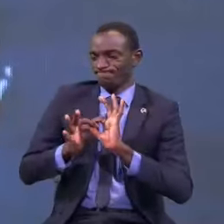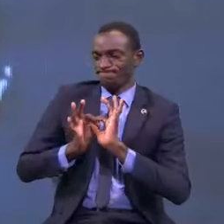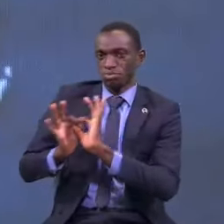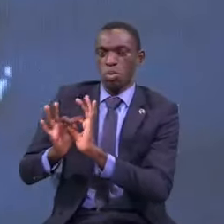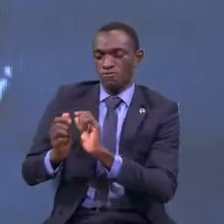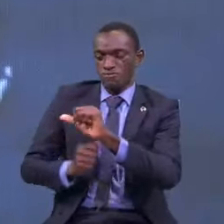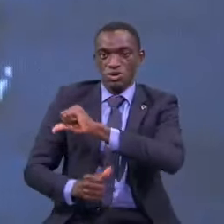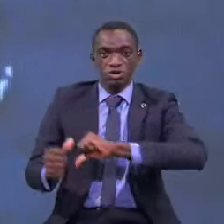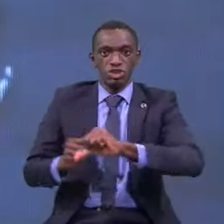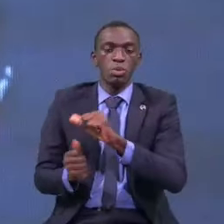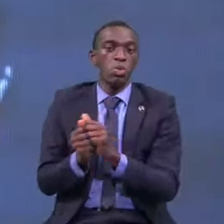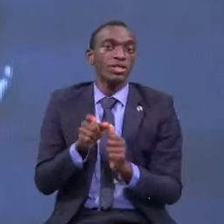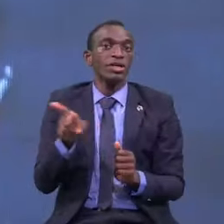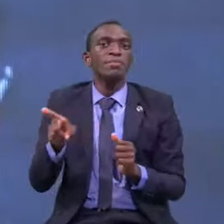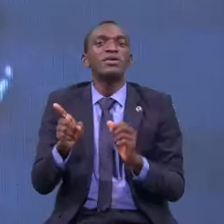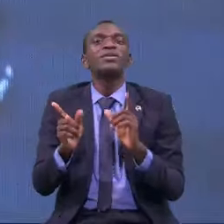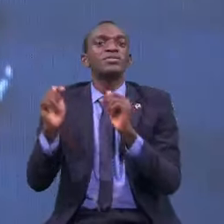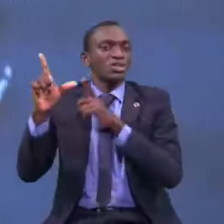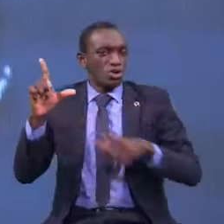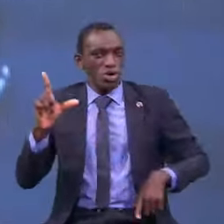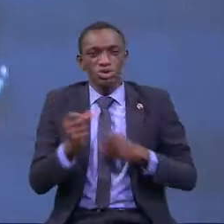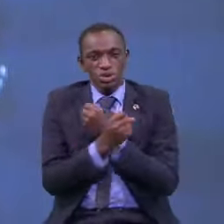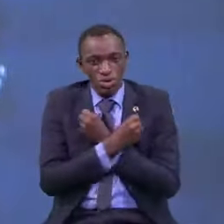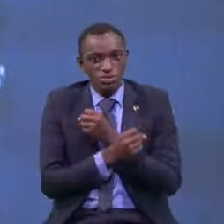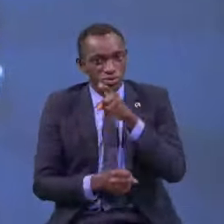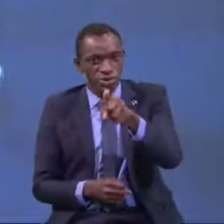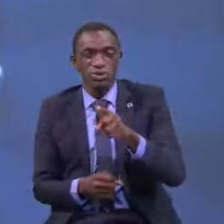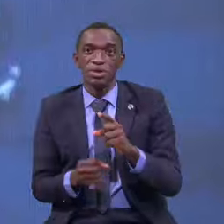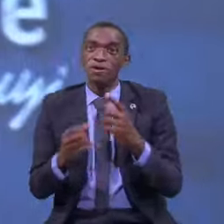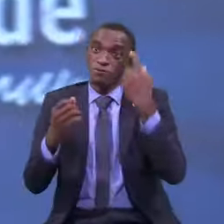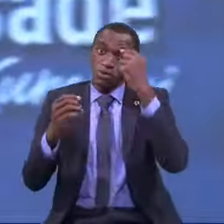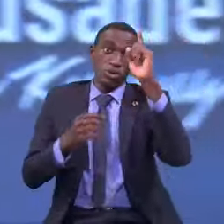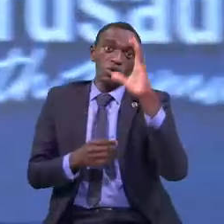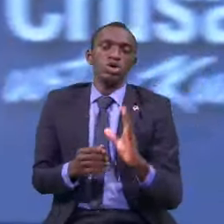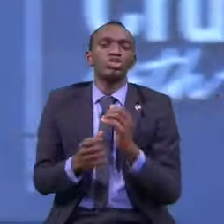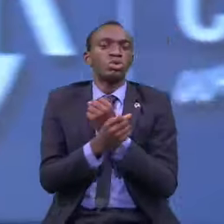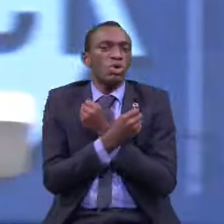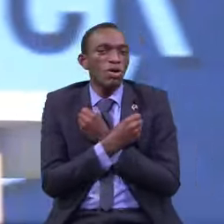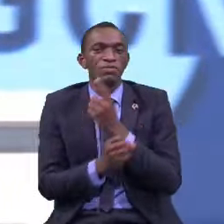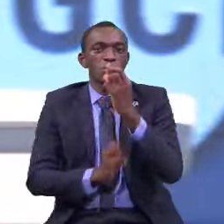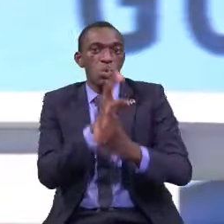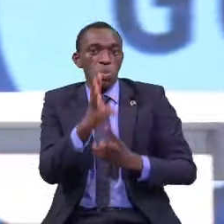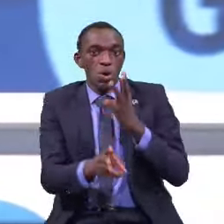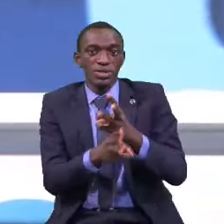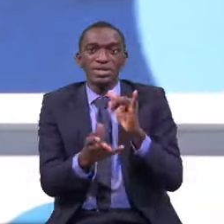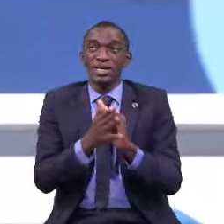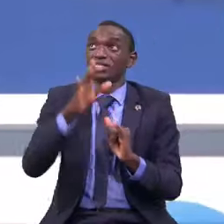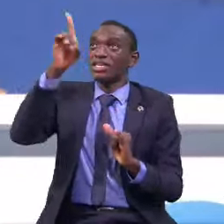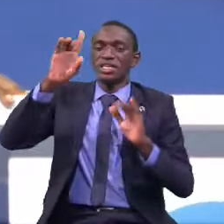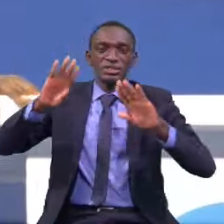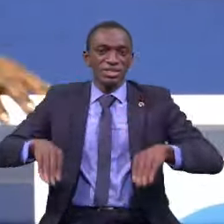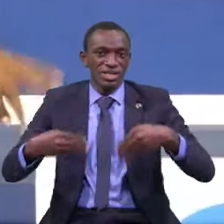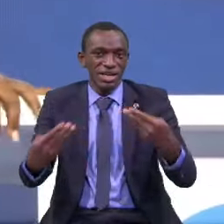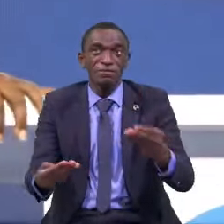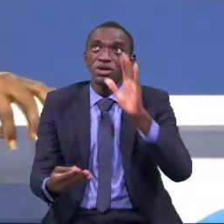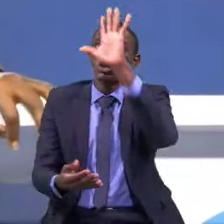The Lord loves you. For God so loved the world that he gave his only begotten